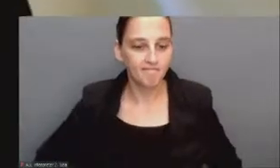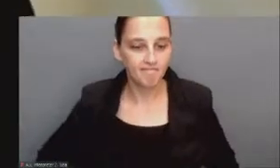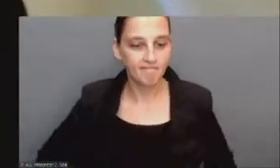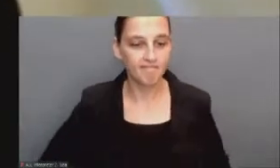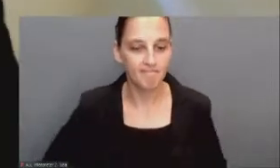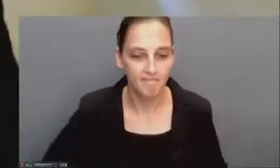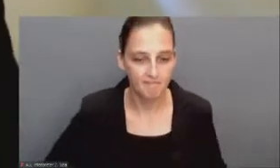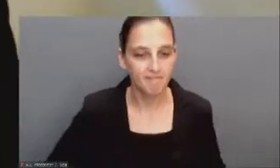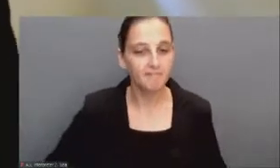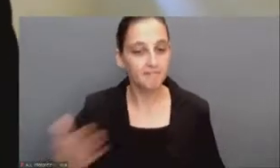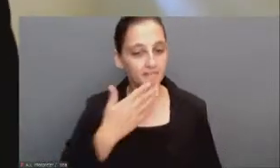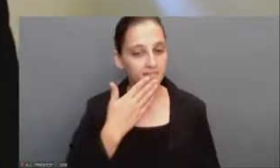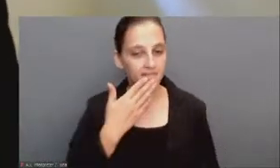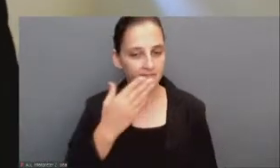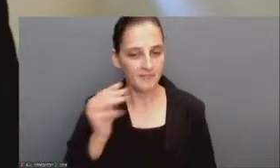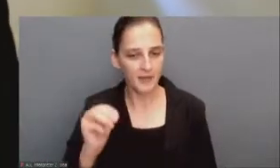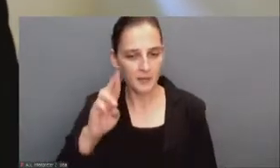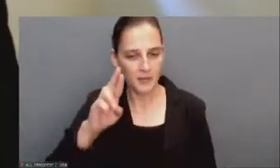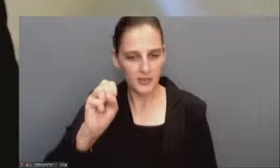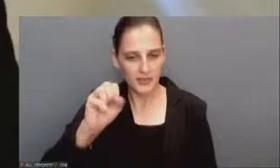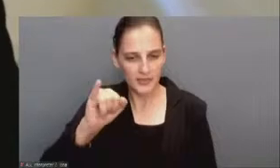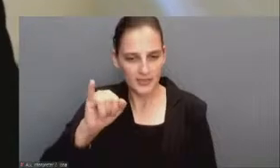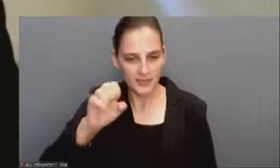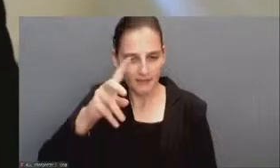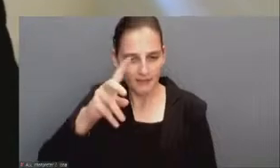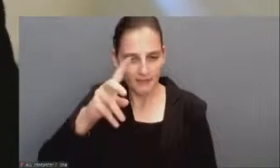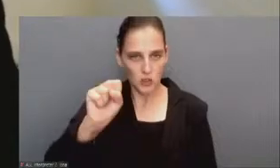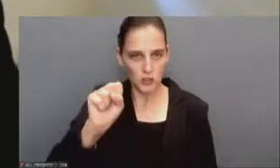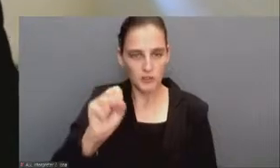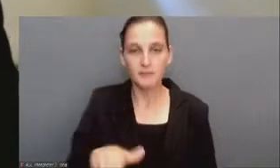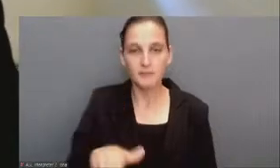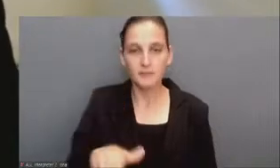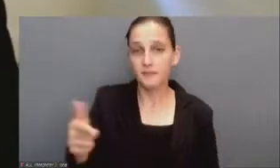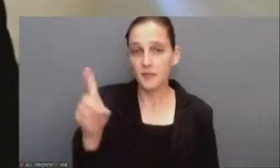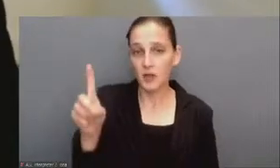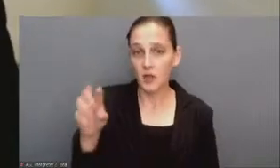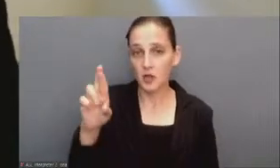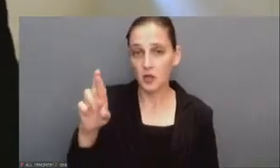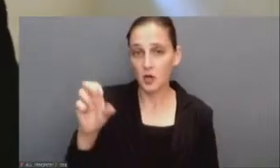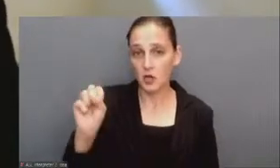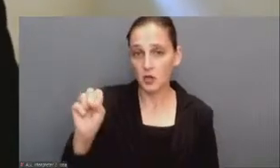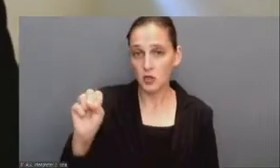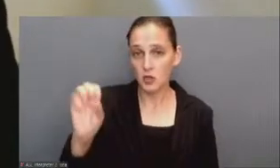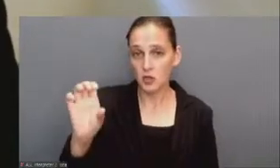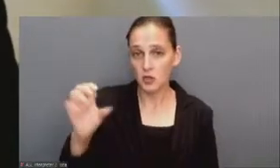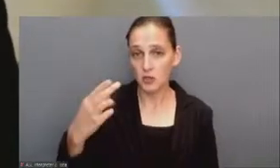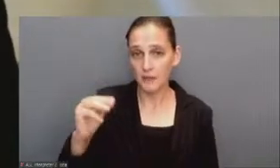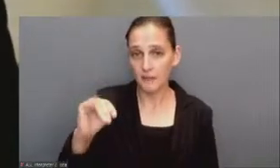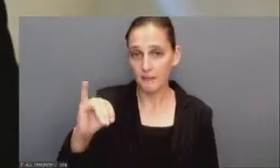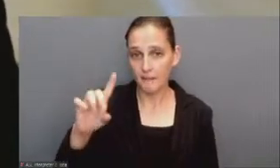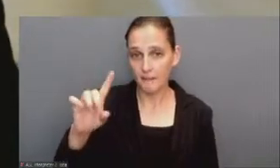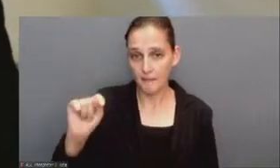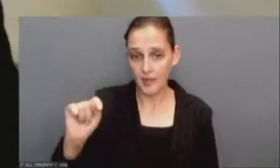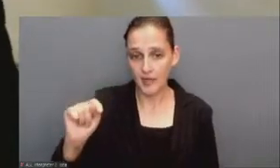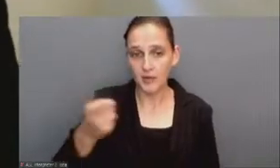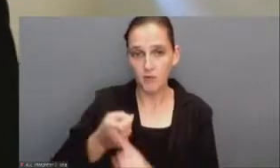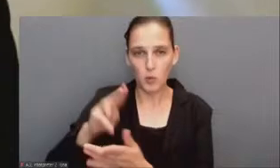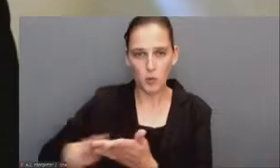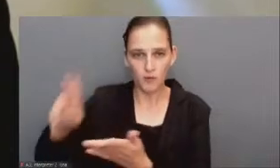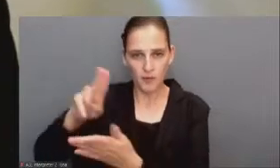Thank you, Mr. Sieverts. Next, we will hear from Dr. Harold Schmidt from the University of